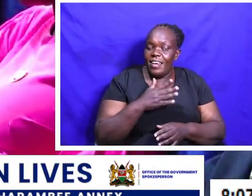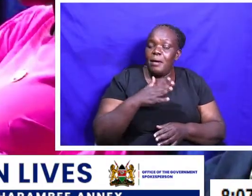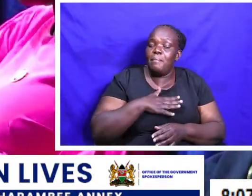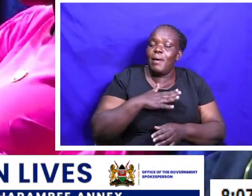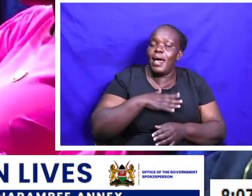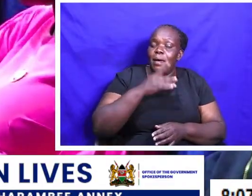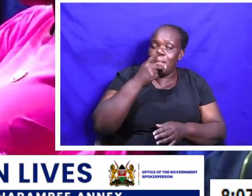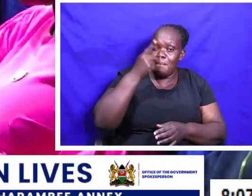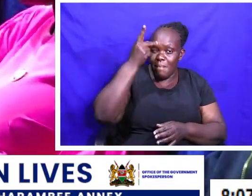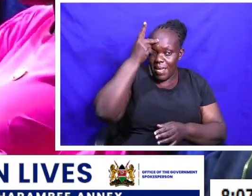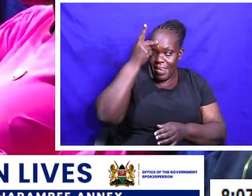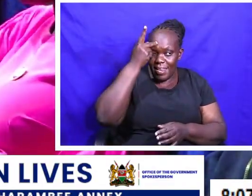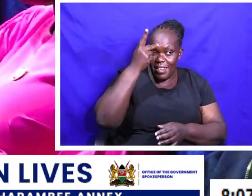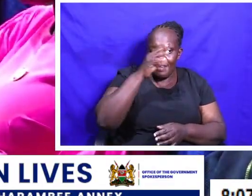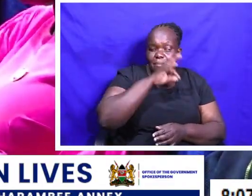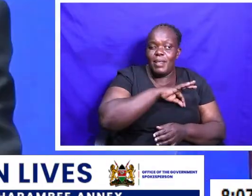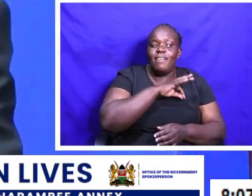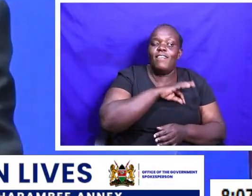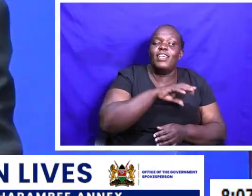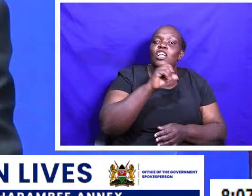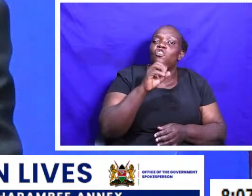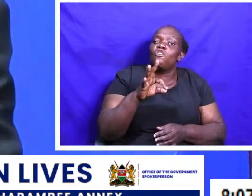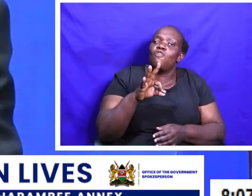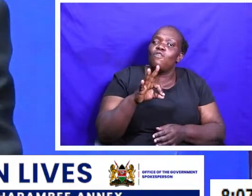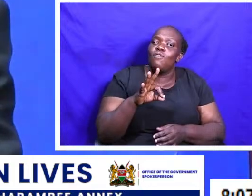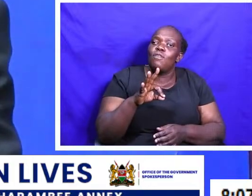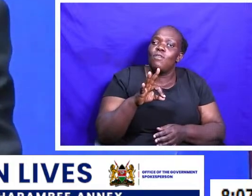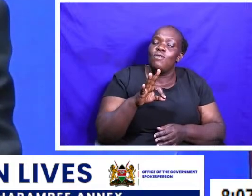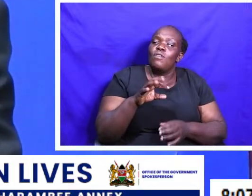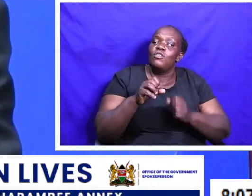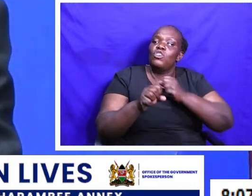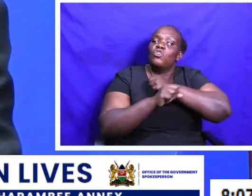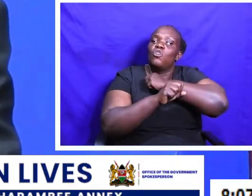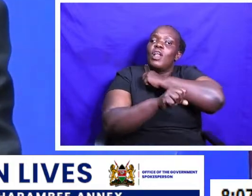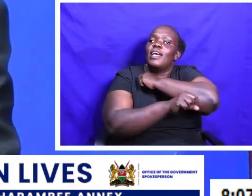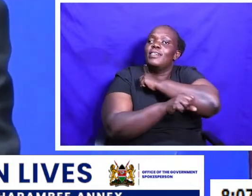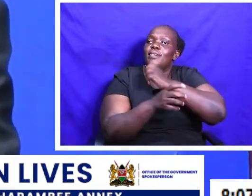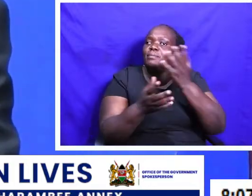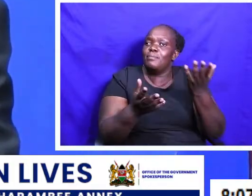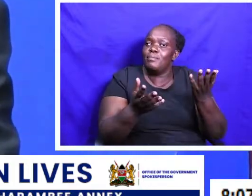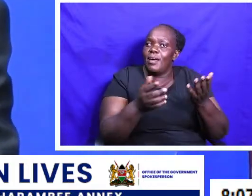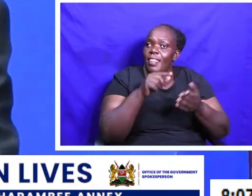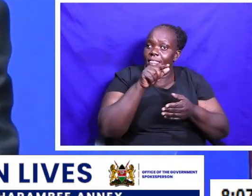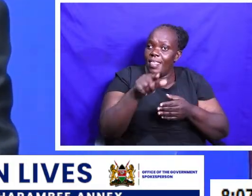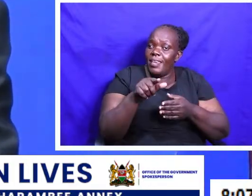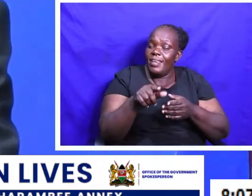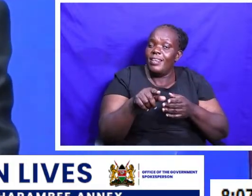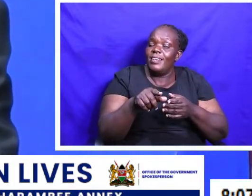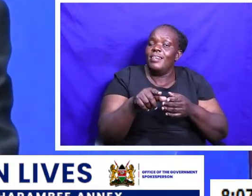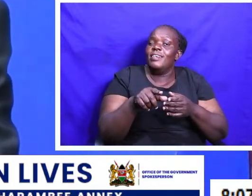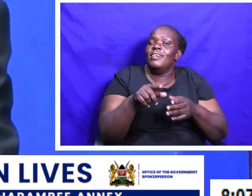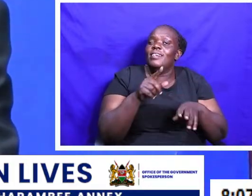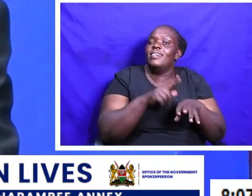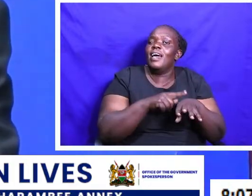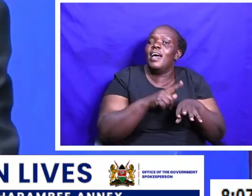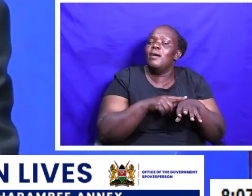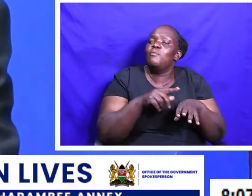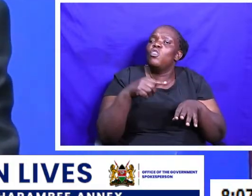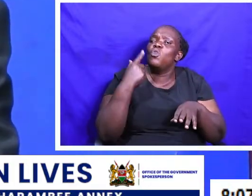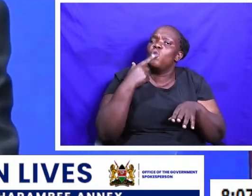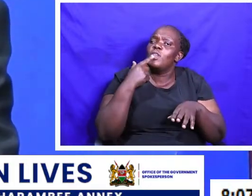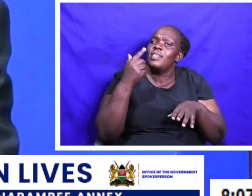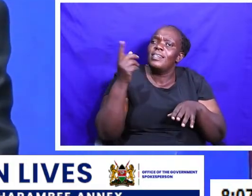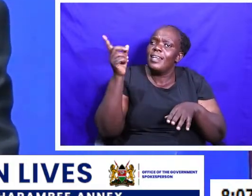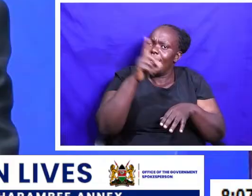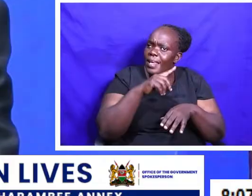hapo. My parents were beneficiaries of the scholarship that during those days in